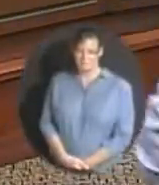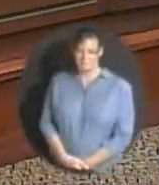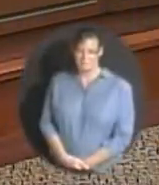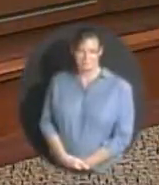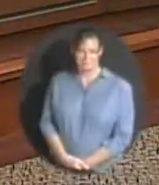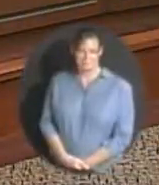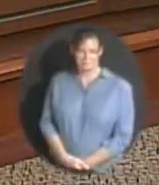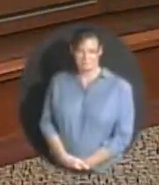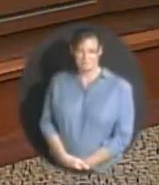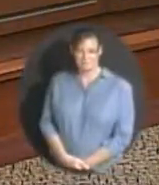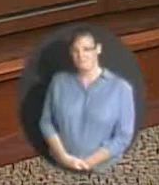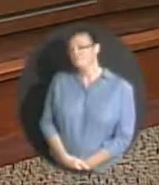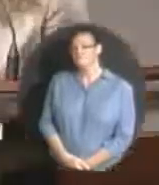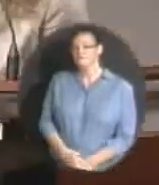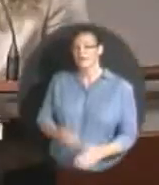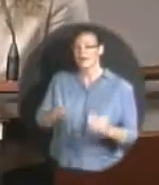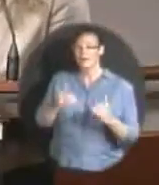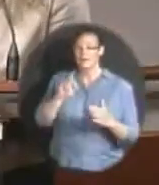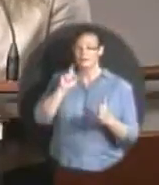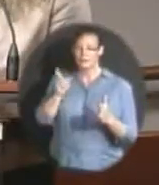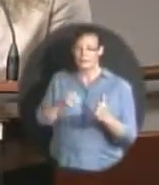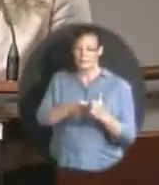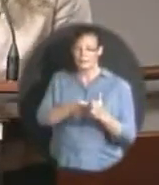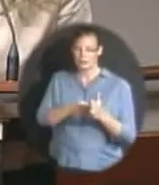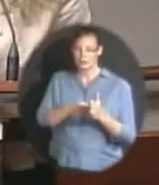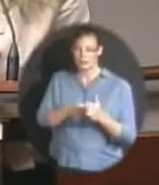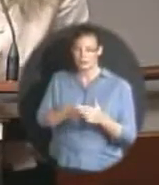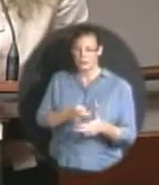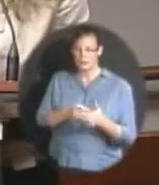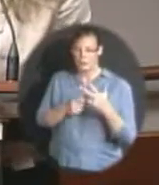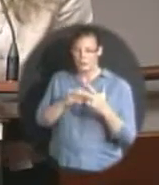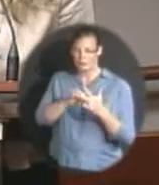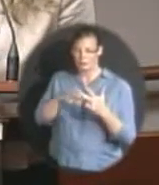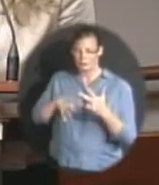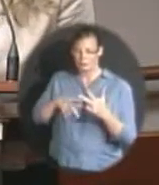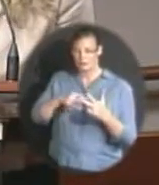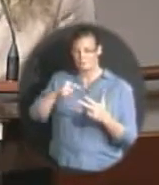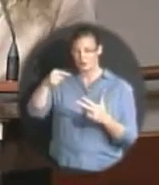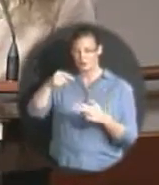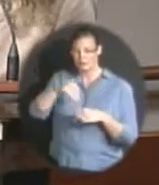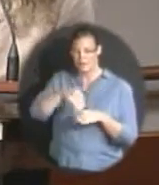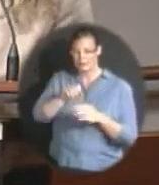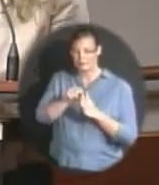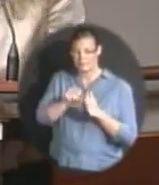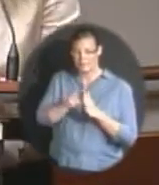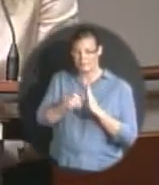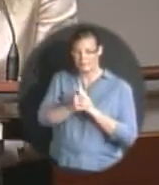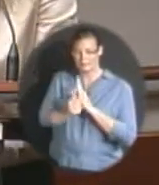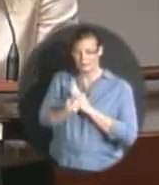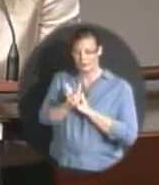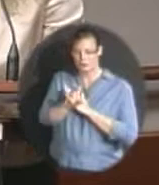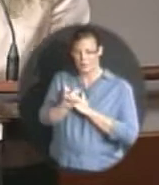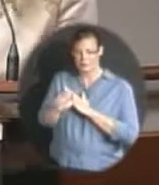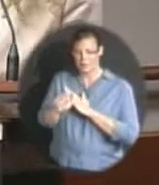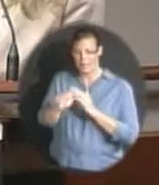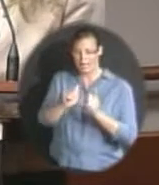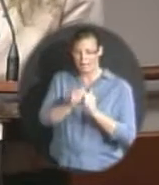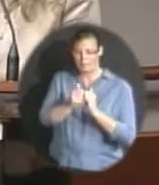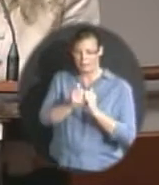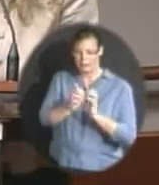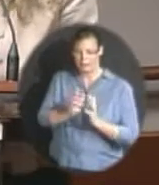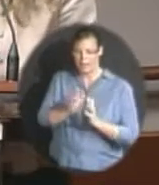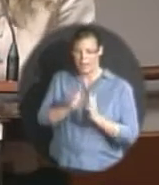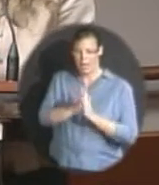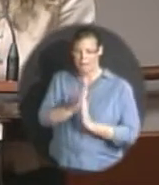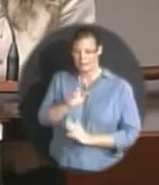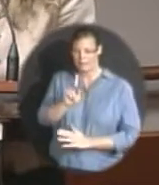Was that all a put-up? Our next recognition is of 3 students who placed 1st at state in the Skills USA competition. I'd like to ask